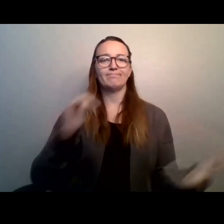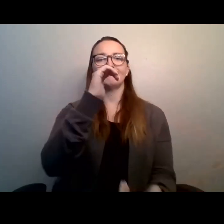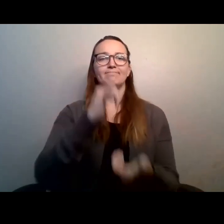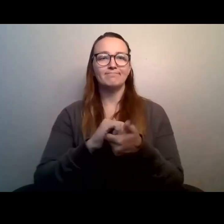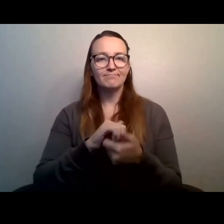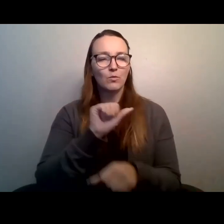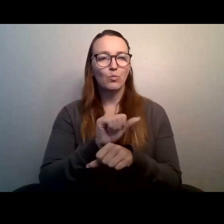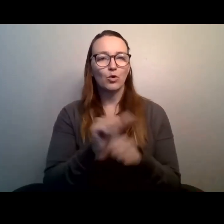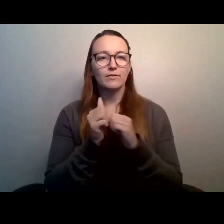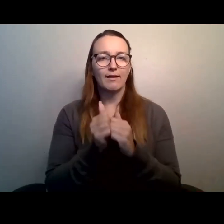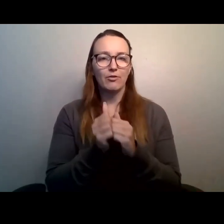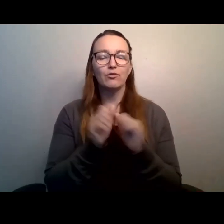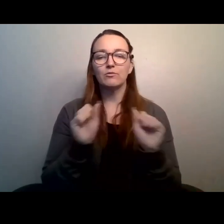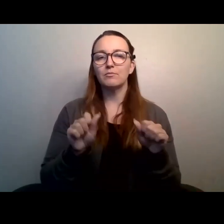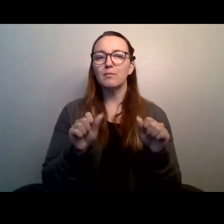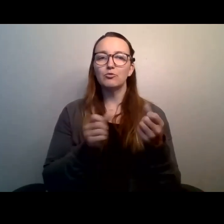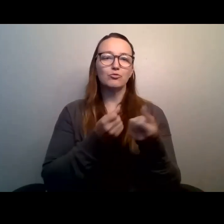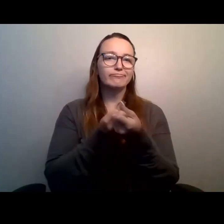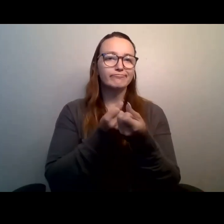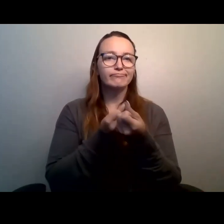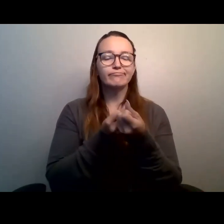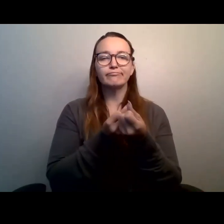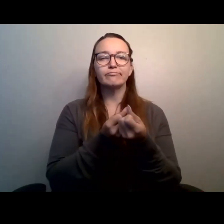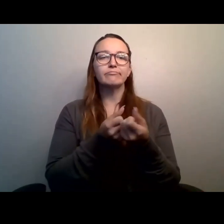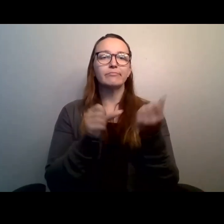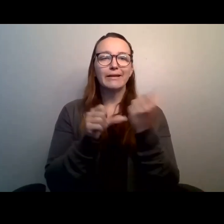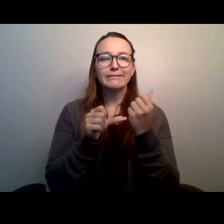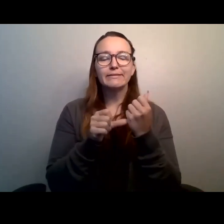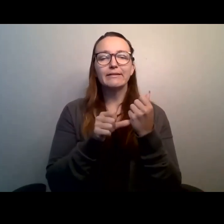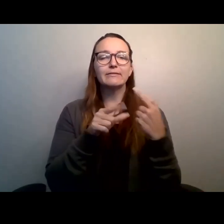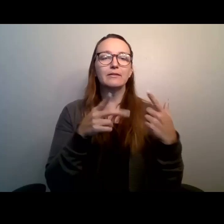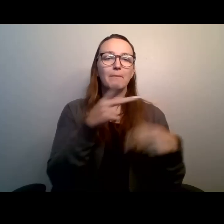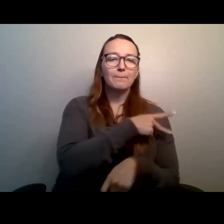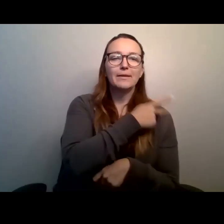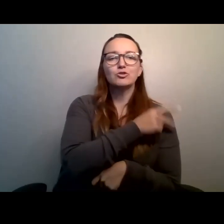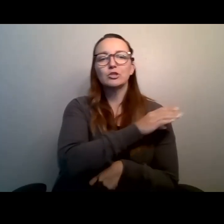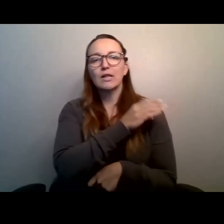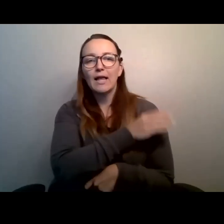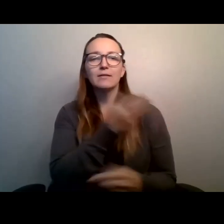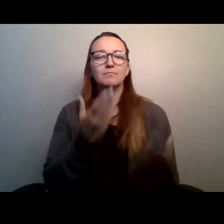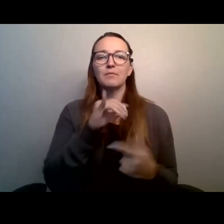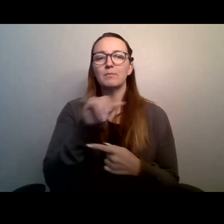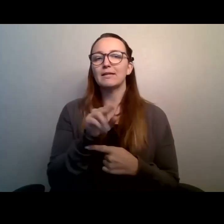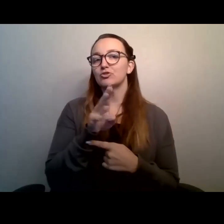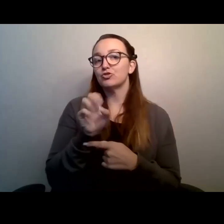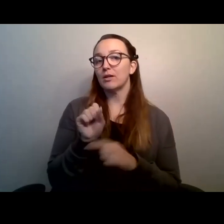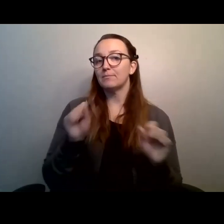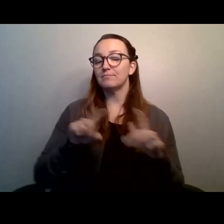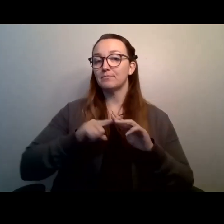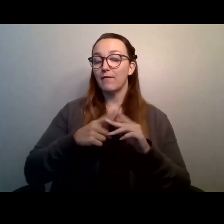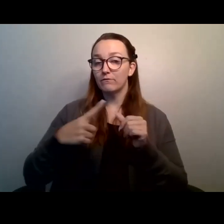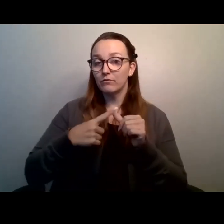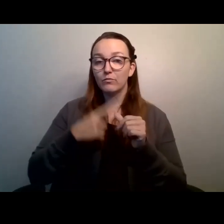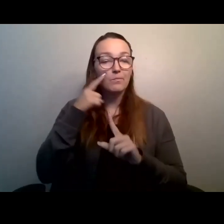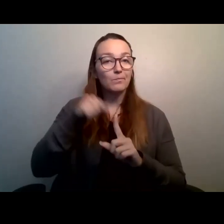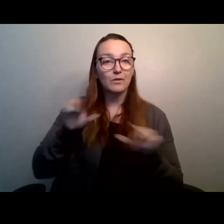together to assist patients and clients? Maybe James can start first, since he's been doing this work